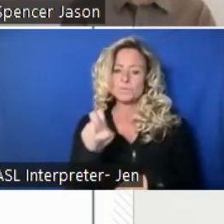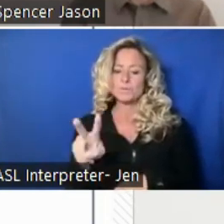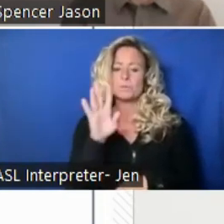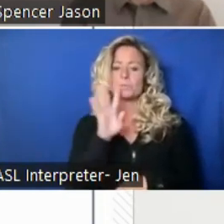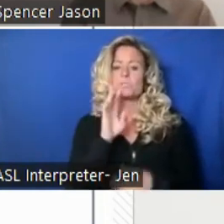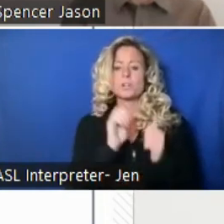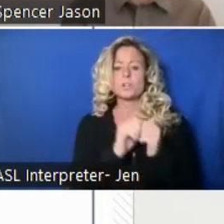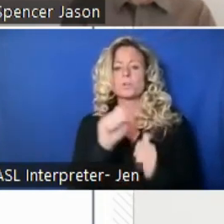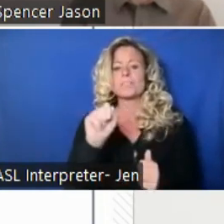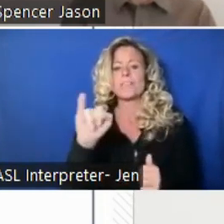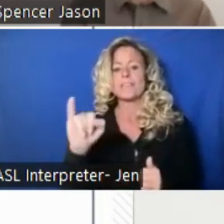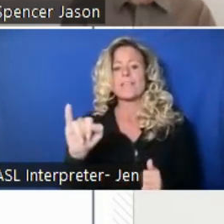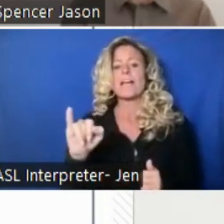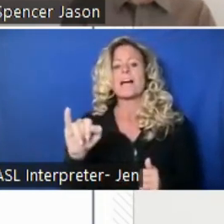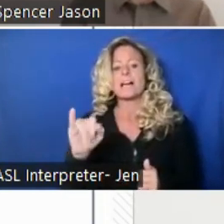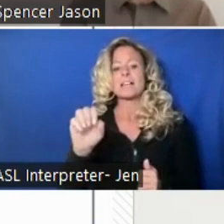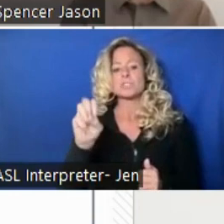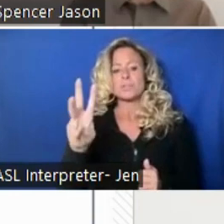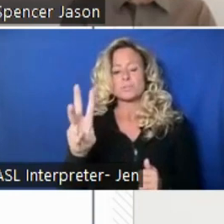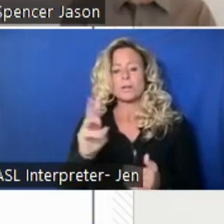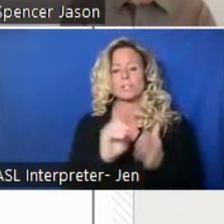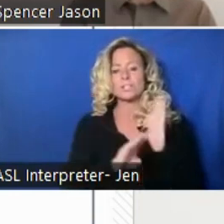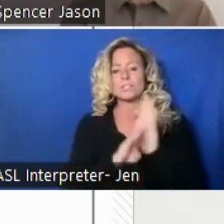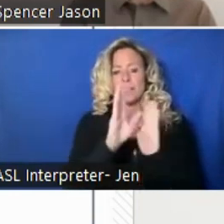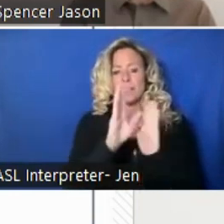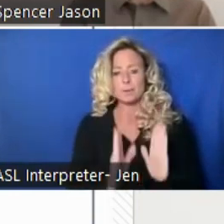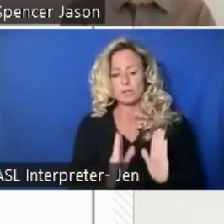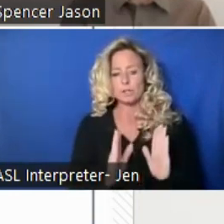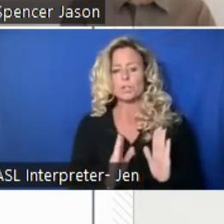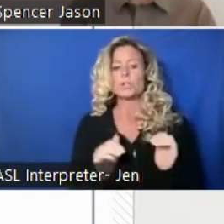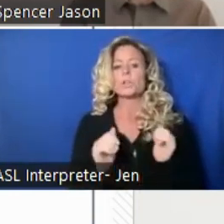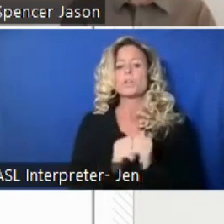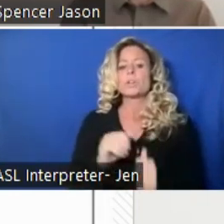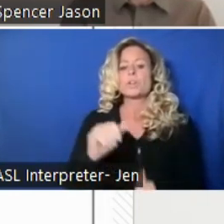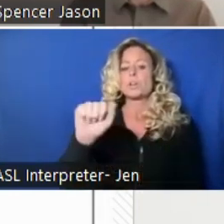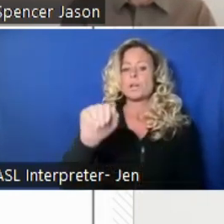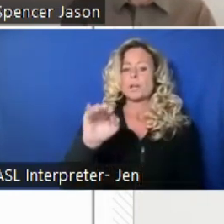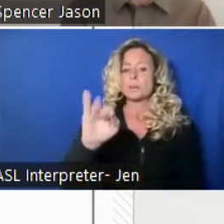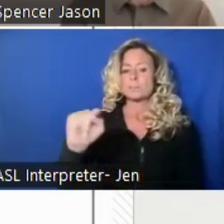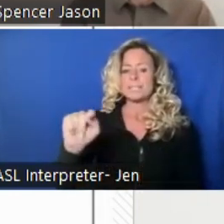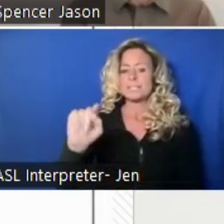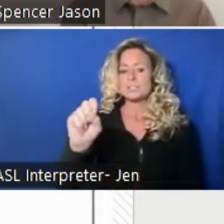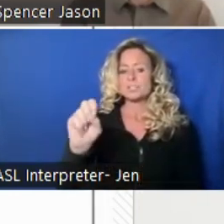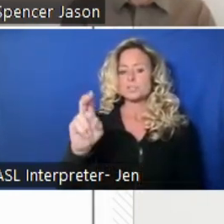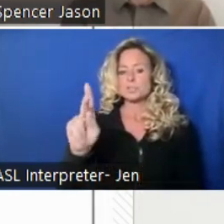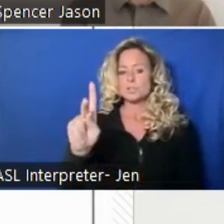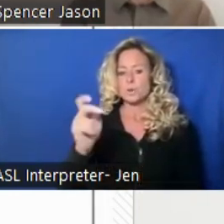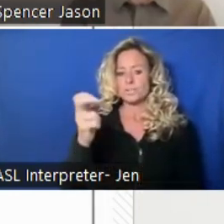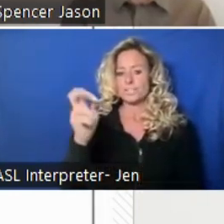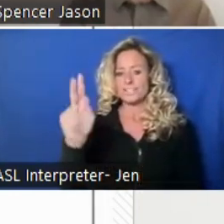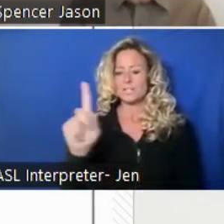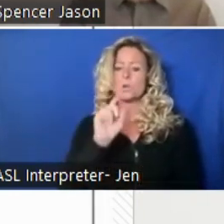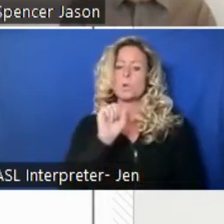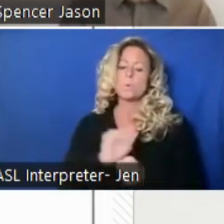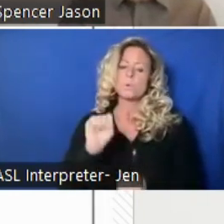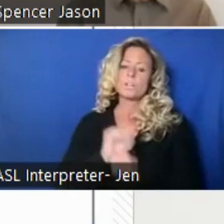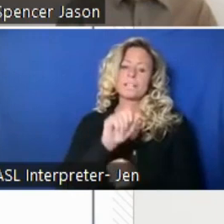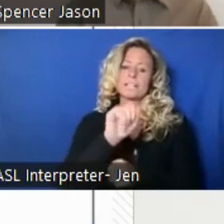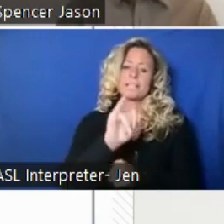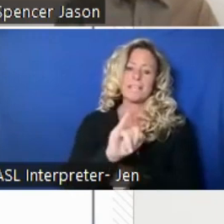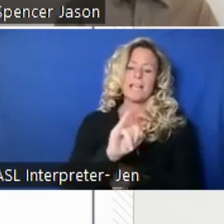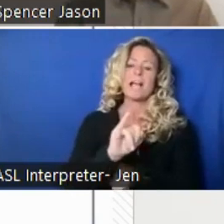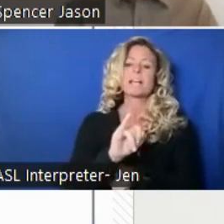an AI software developer, Amit Shkolnik, learning all about the world of working in AI and machine learning,